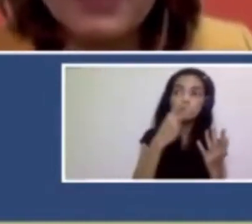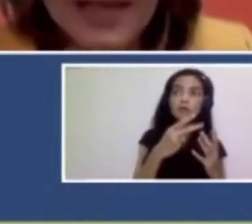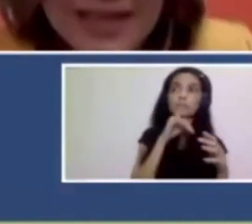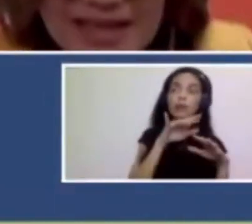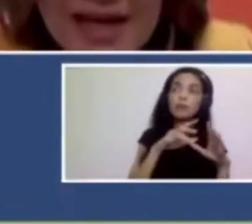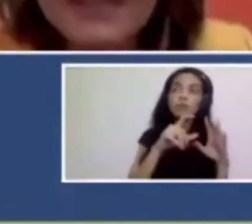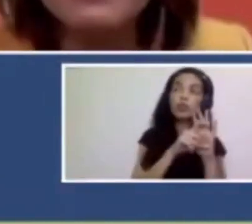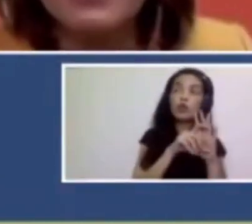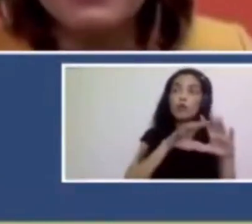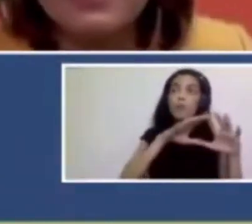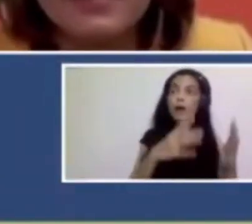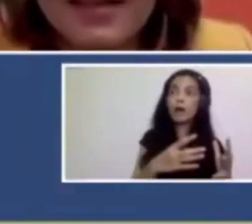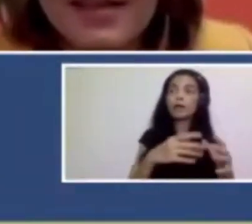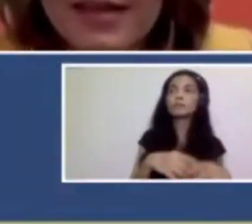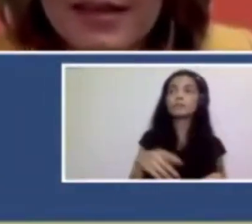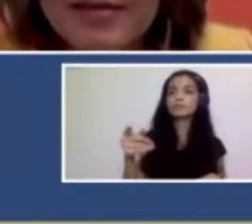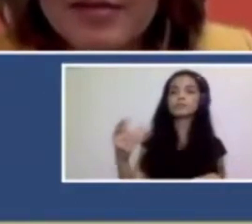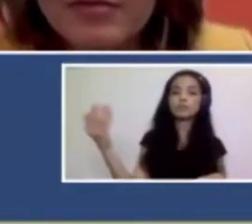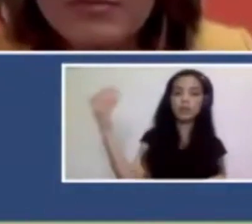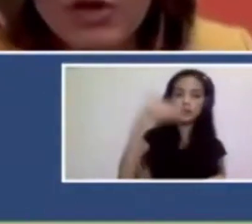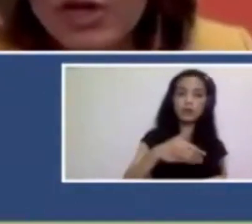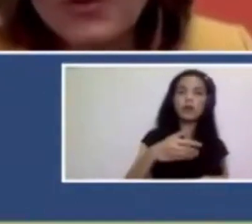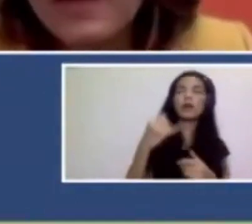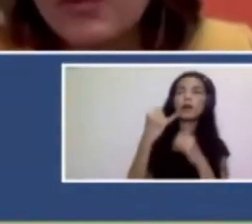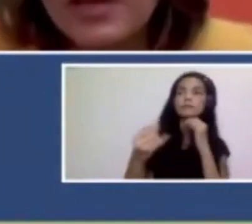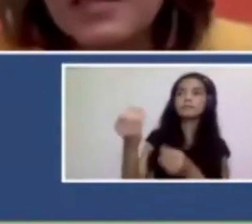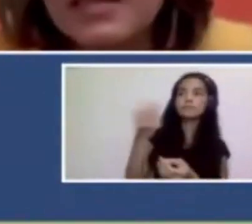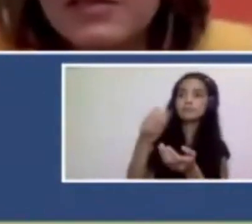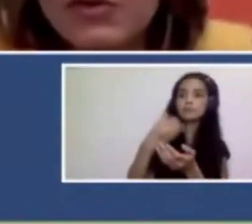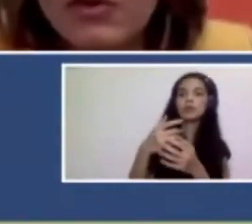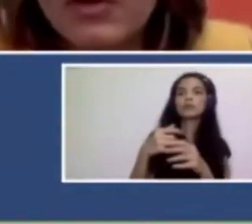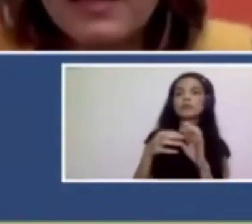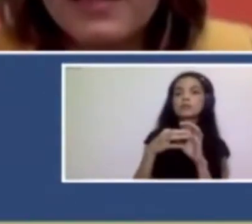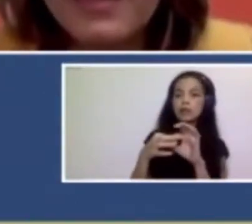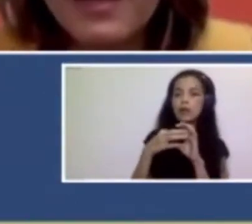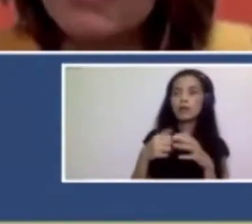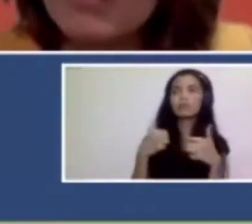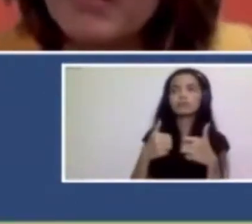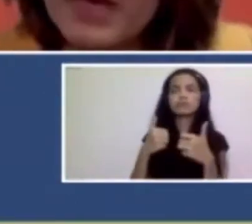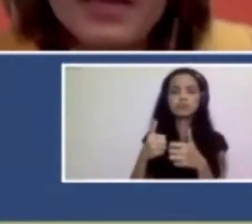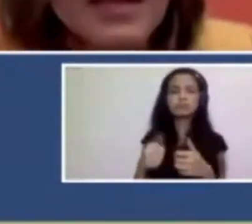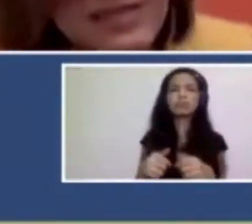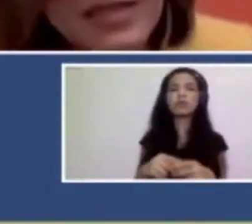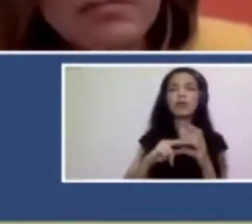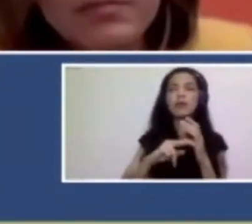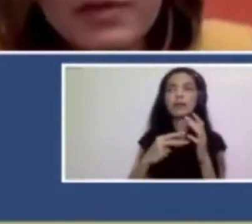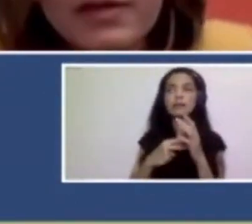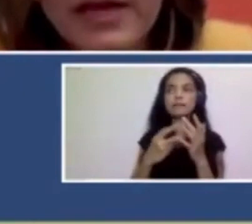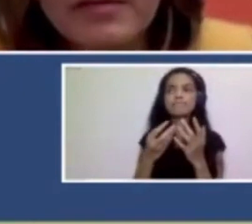giving ideas and working together with us. So that made it